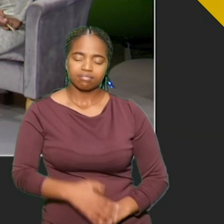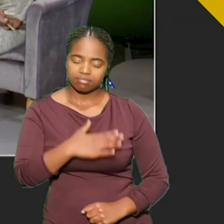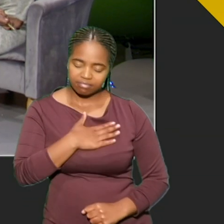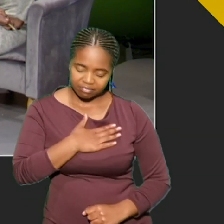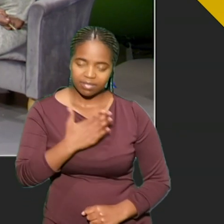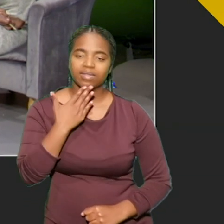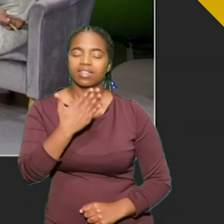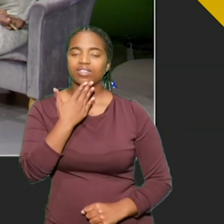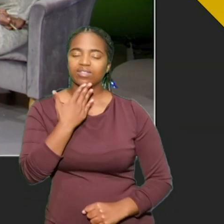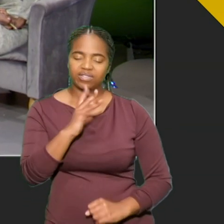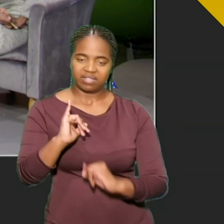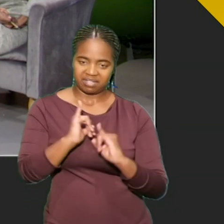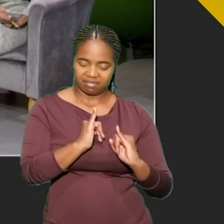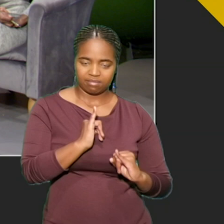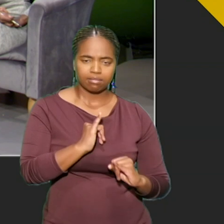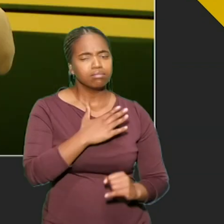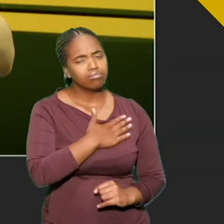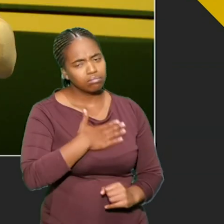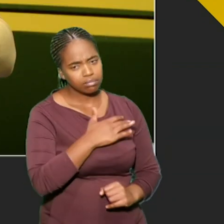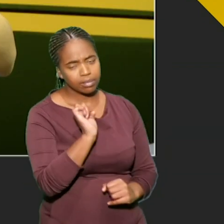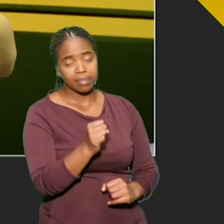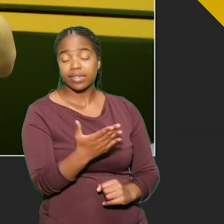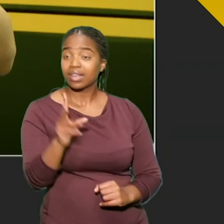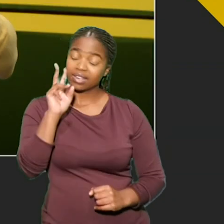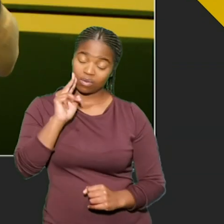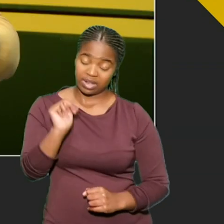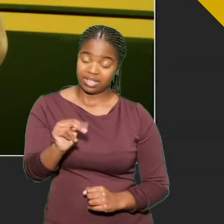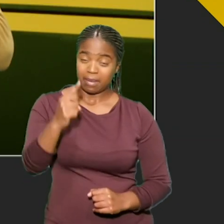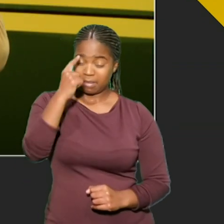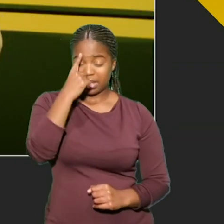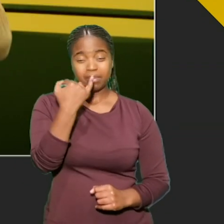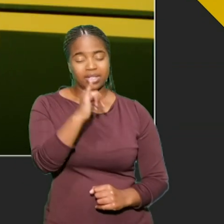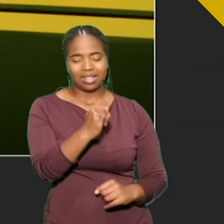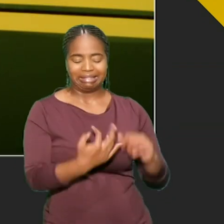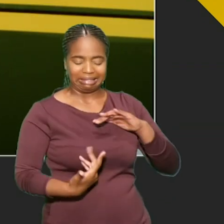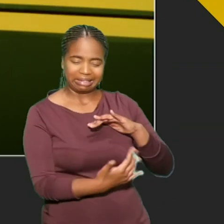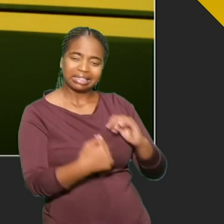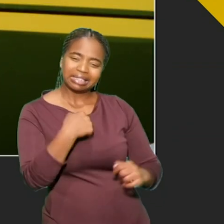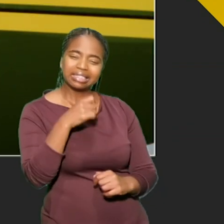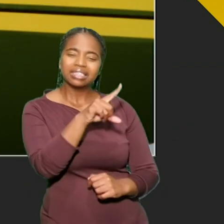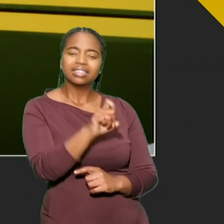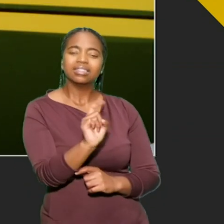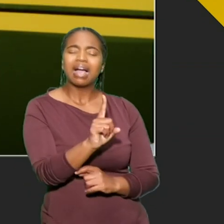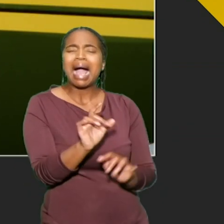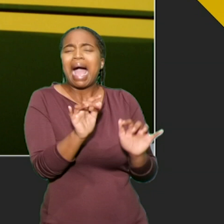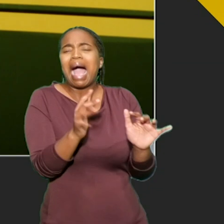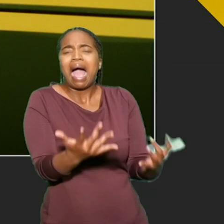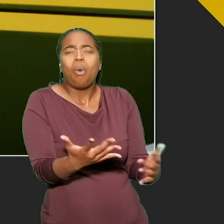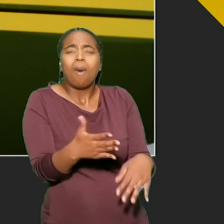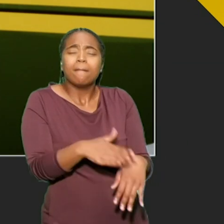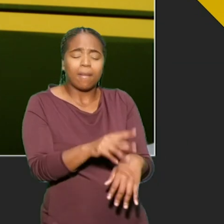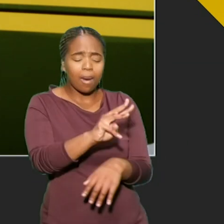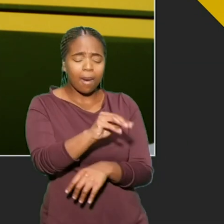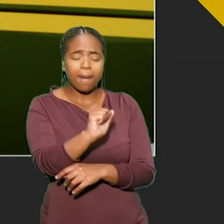Thank you very much. Thank you for having me. What a pleasure. And nakhona Nicolette, mina I'm still burning because umbuzo enginawo ukuthi I'm looking at how many malls